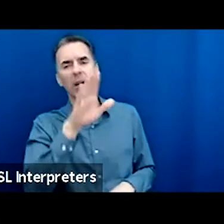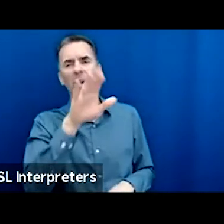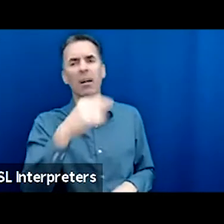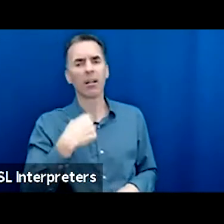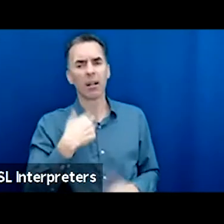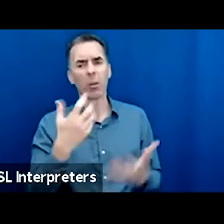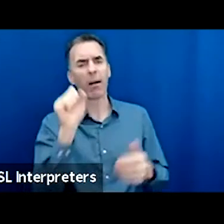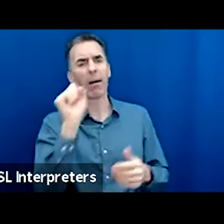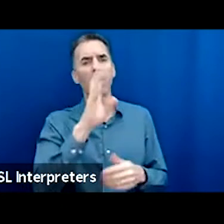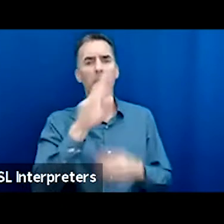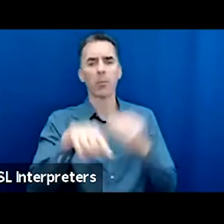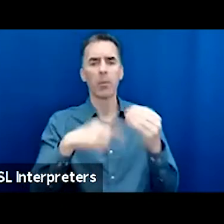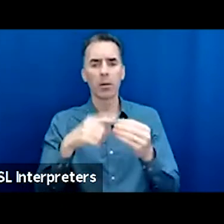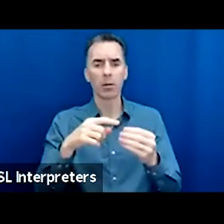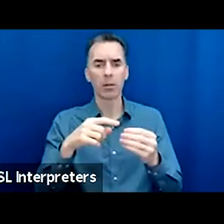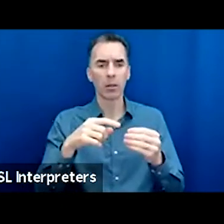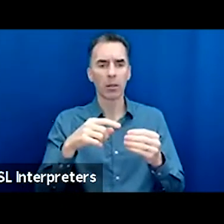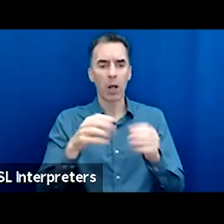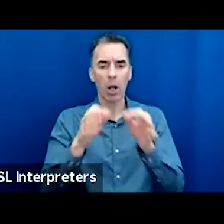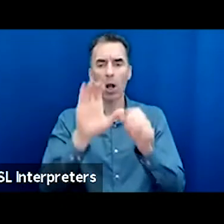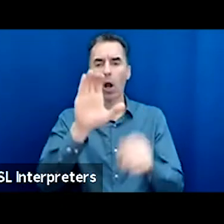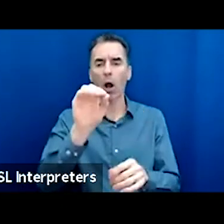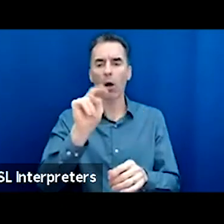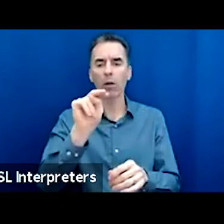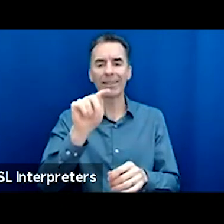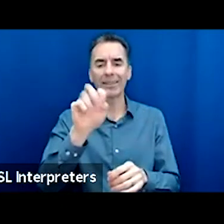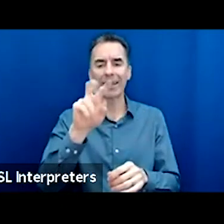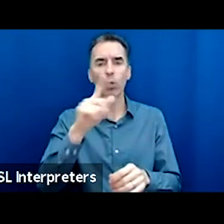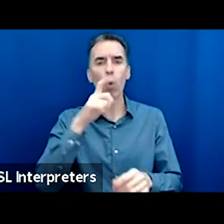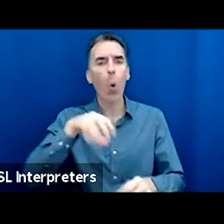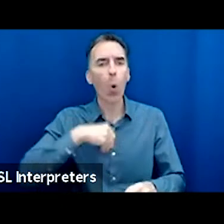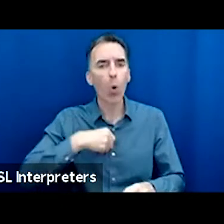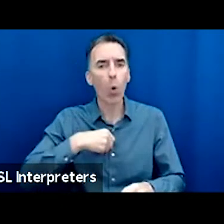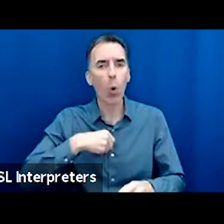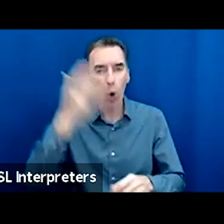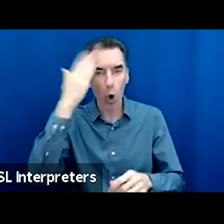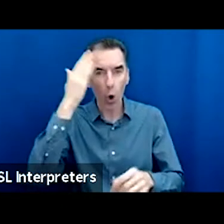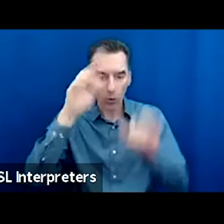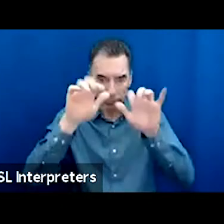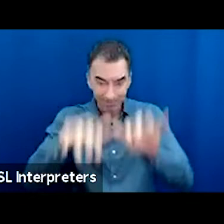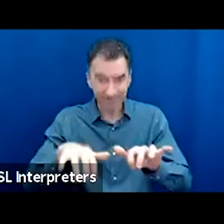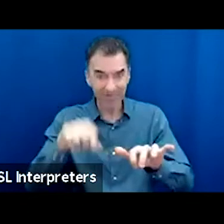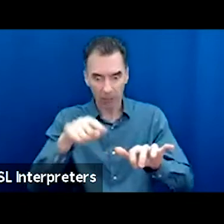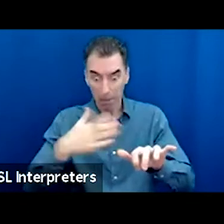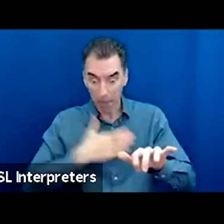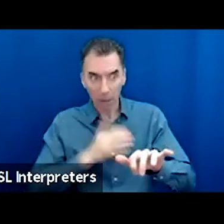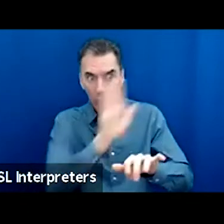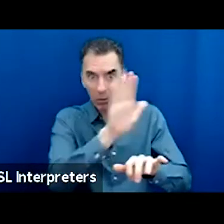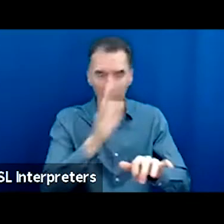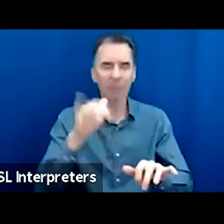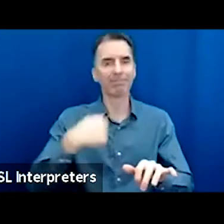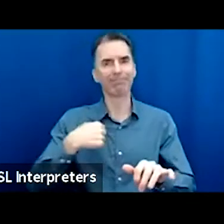actually have a question about content ownership, especially since we switched to teaching online. I teach in the business department, so I had to develop a lot of